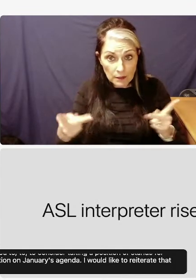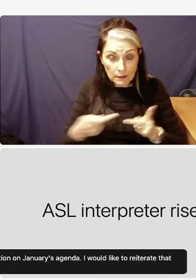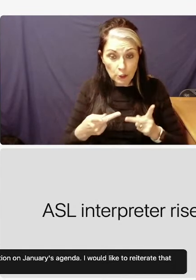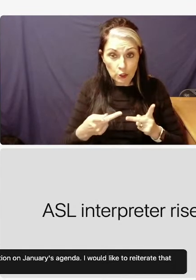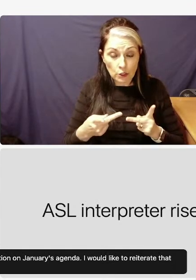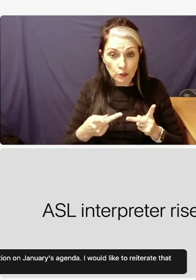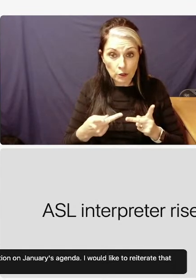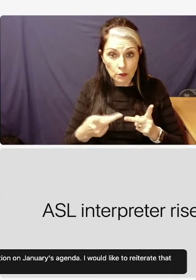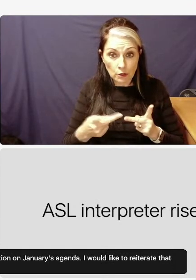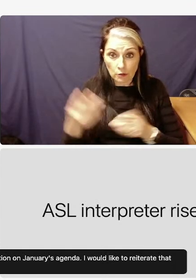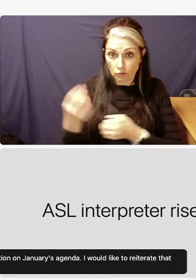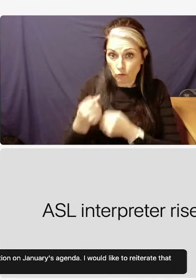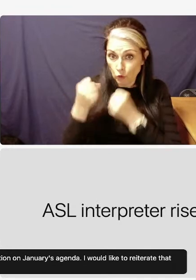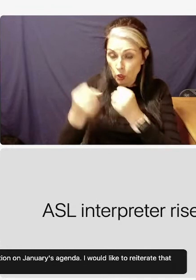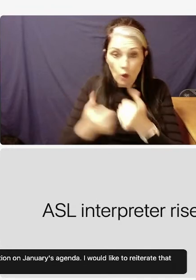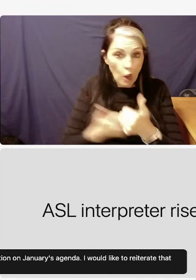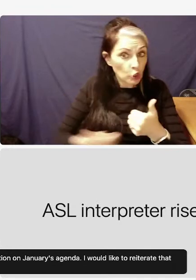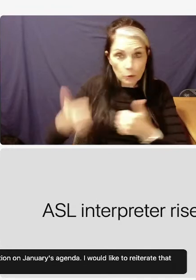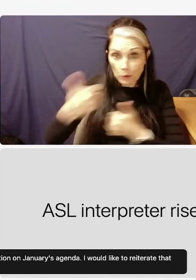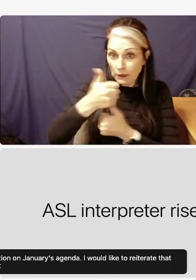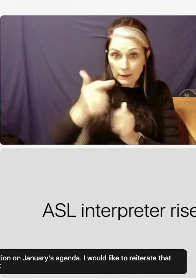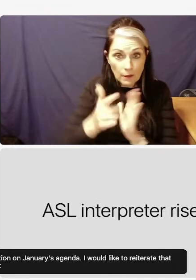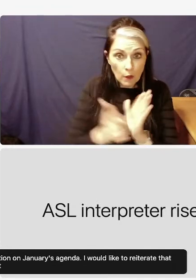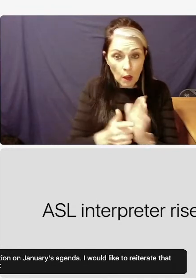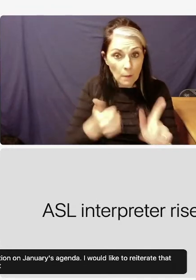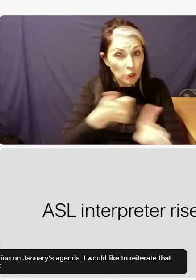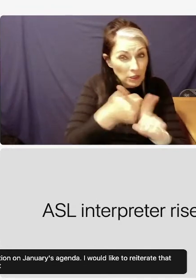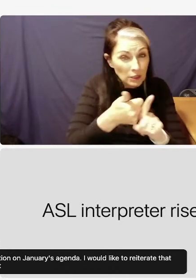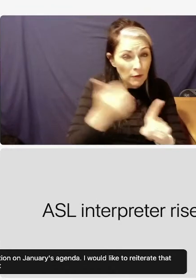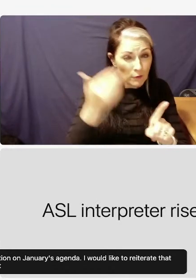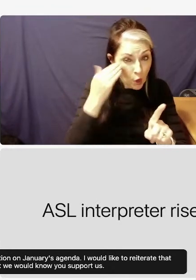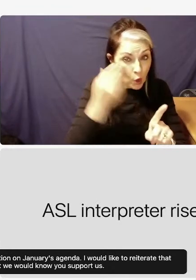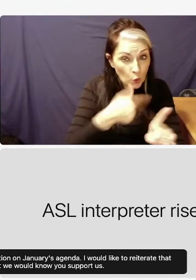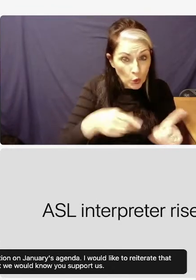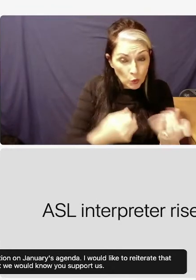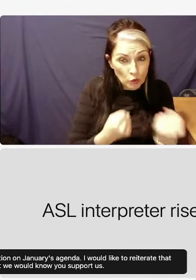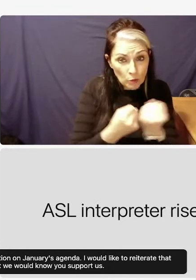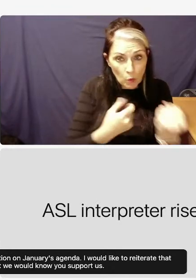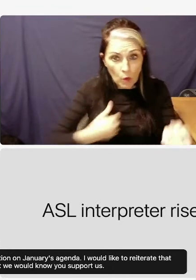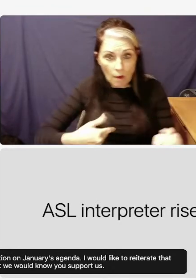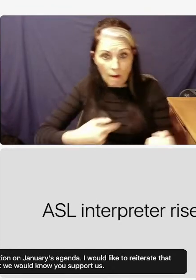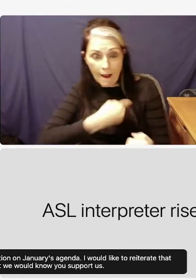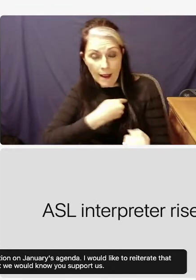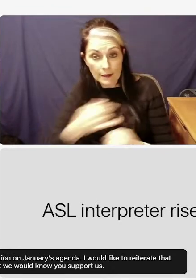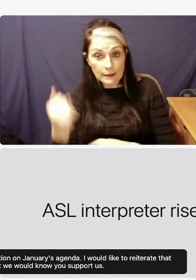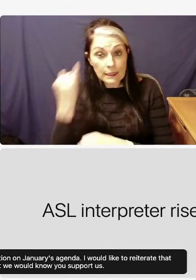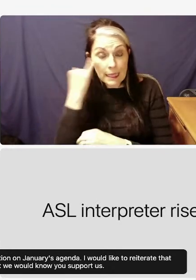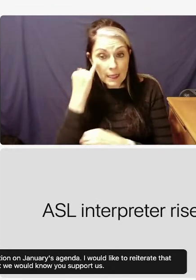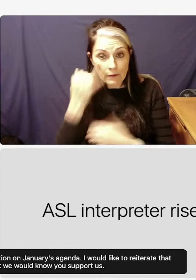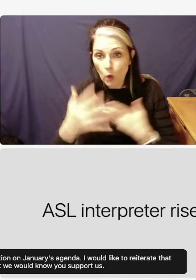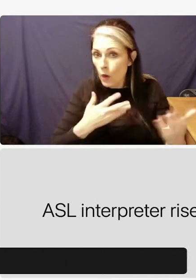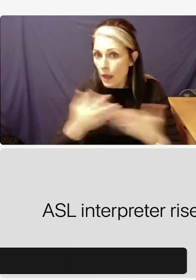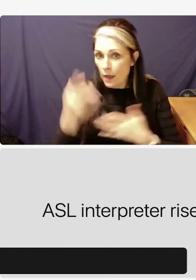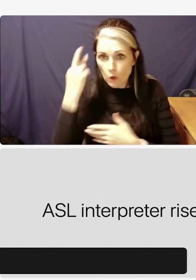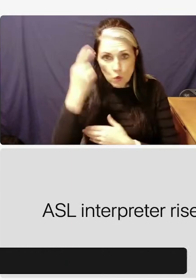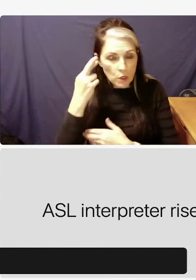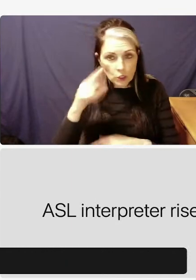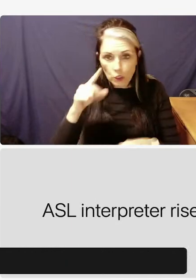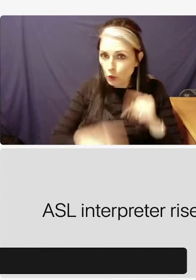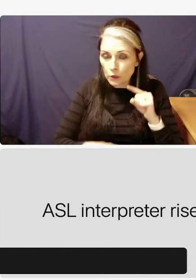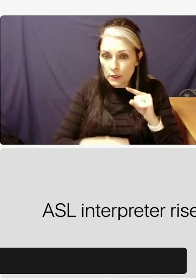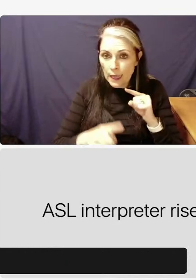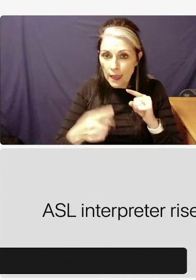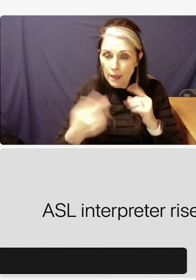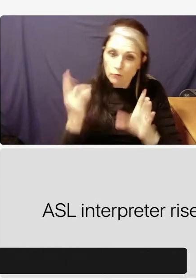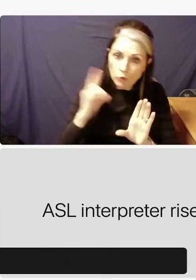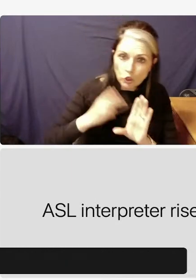not supersede the law but at least we would know you support us if for whatever reason you are unable to stand with